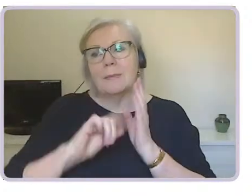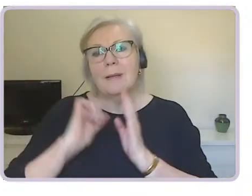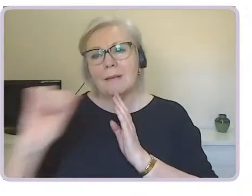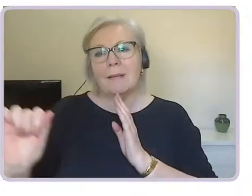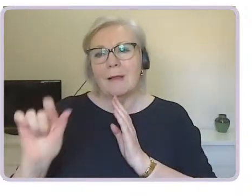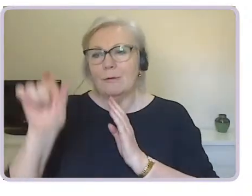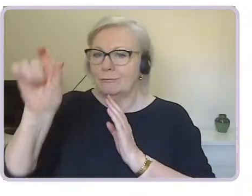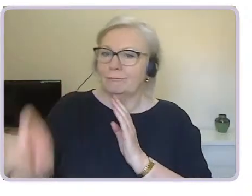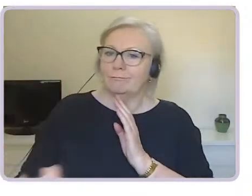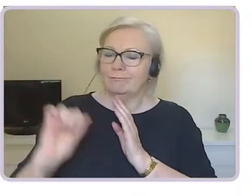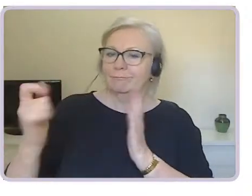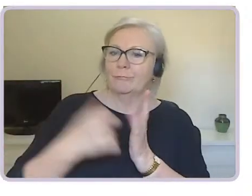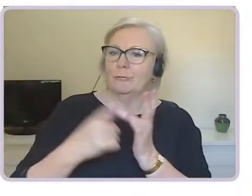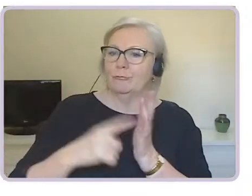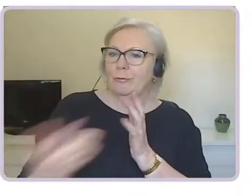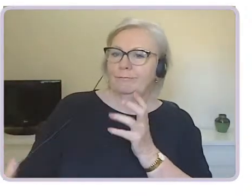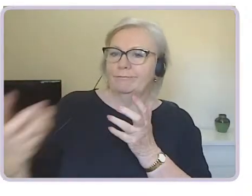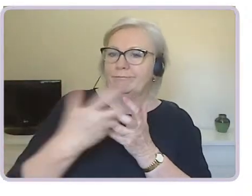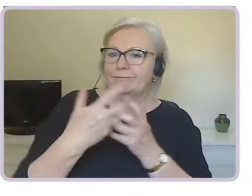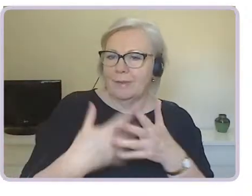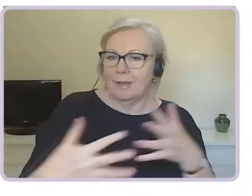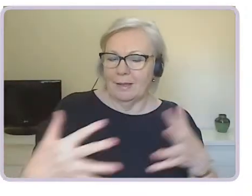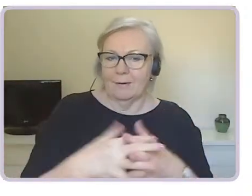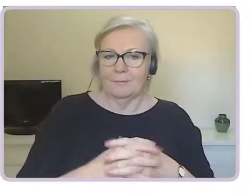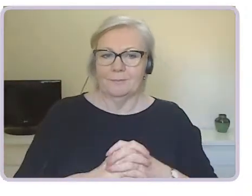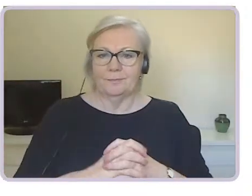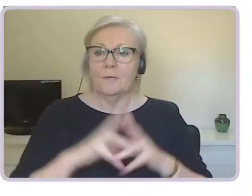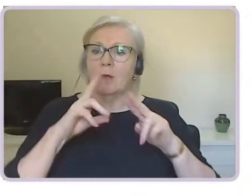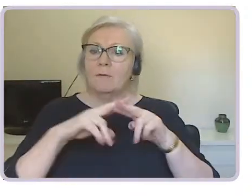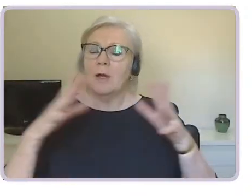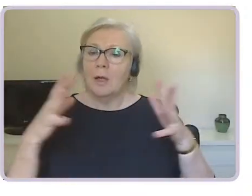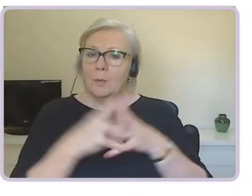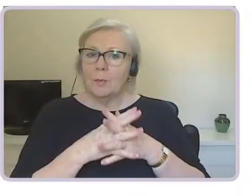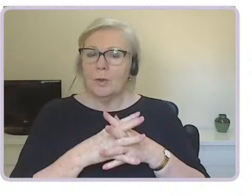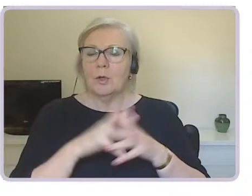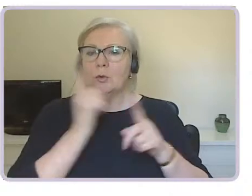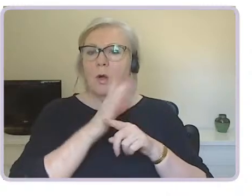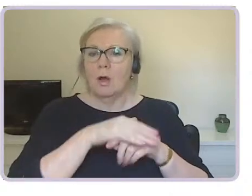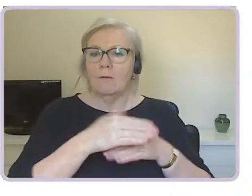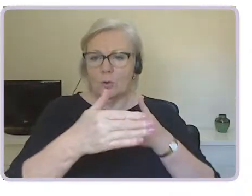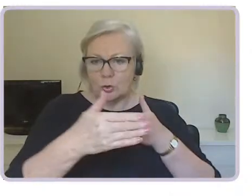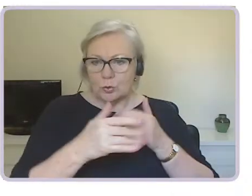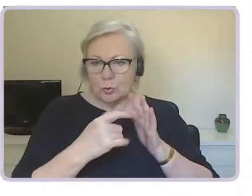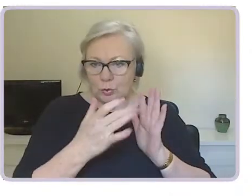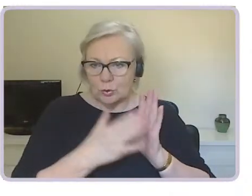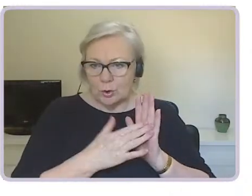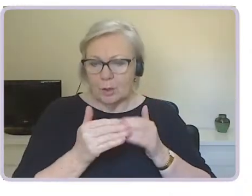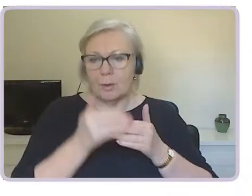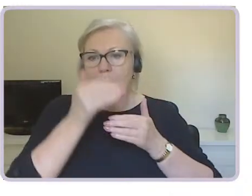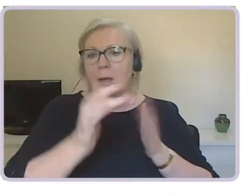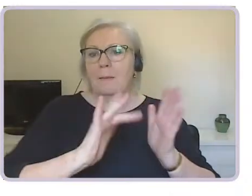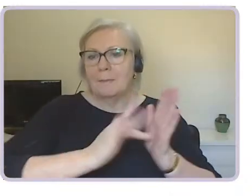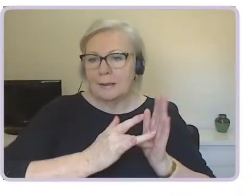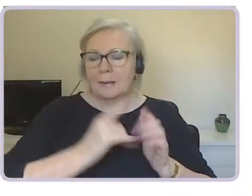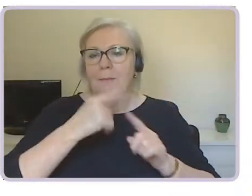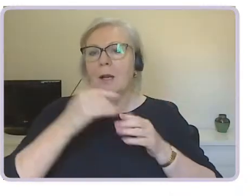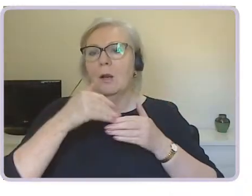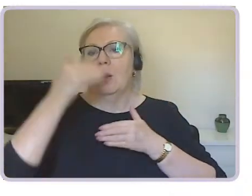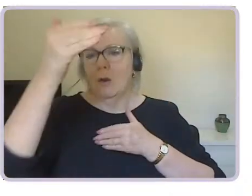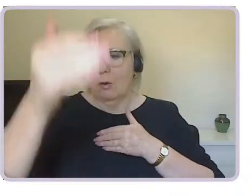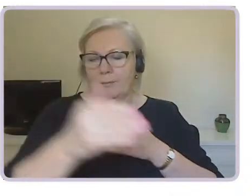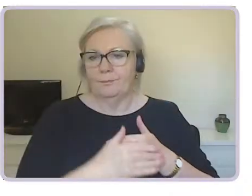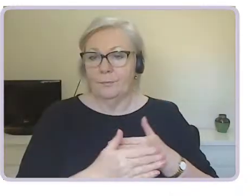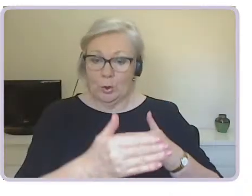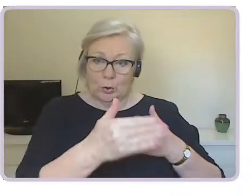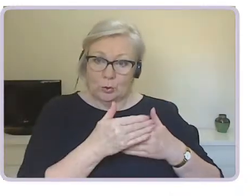work. And the framework identified short-term, medium-term, and long-term outcomes. In the short term, we're looking